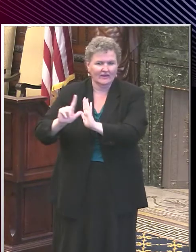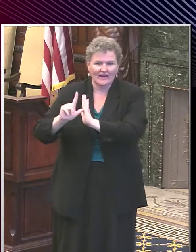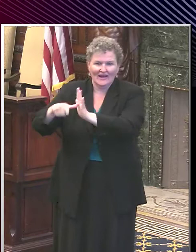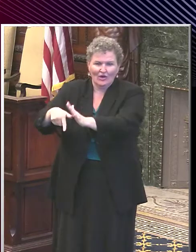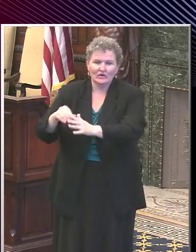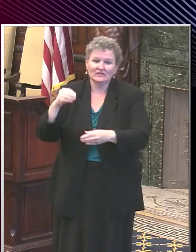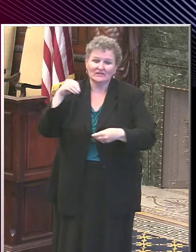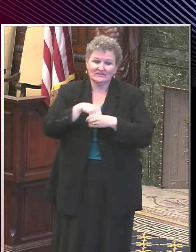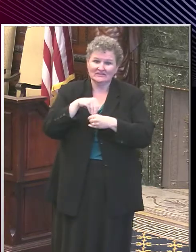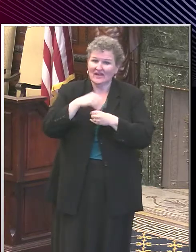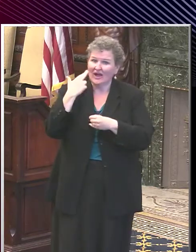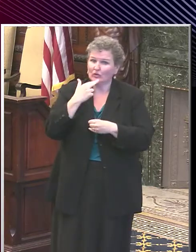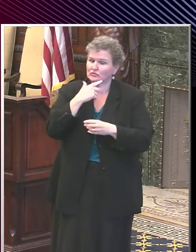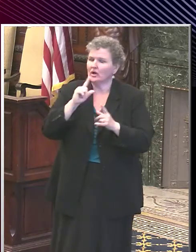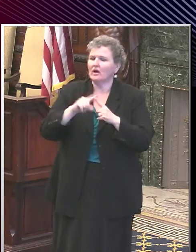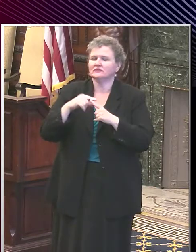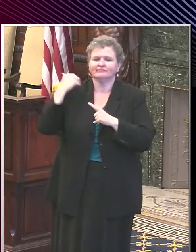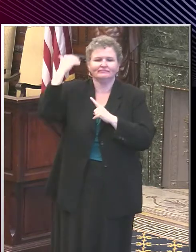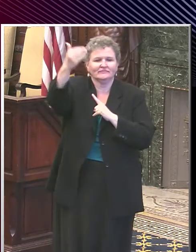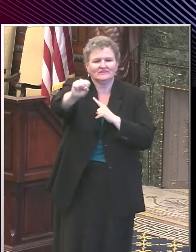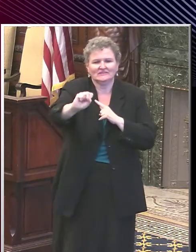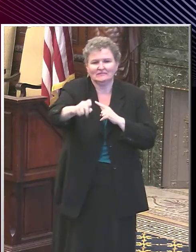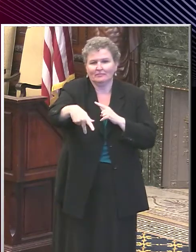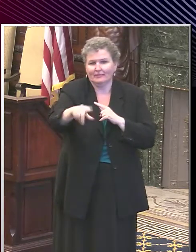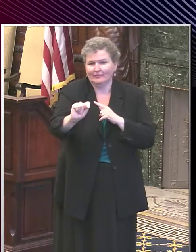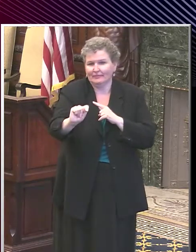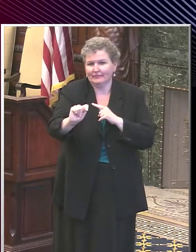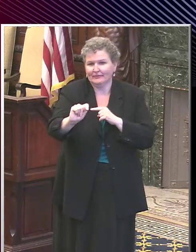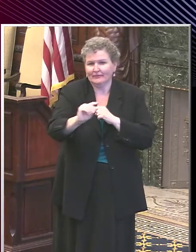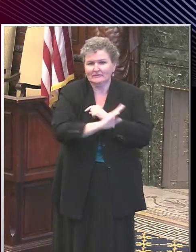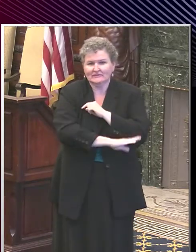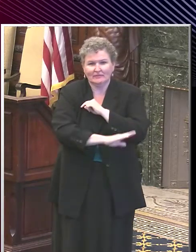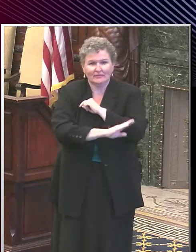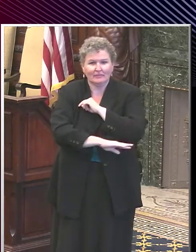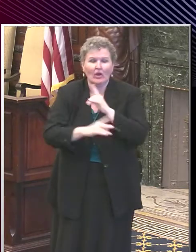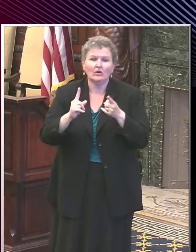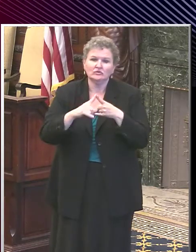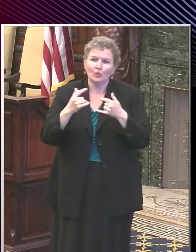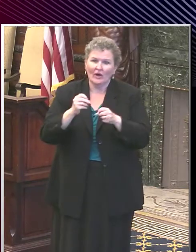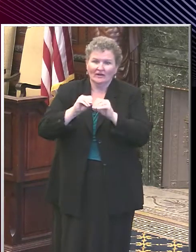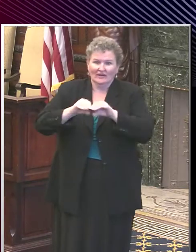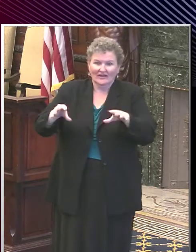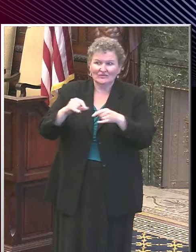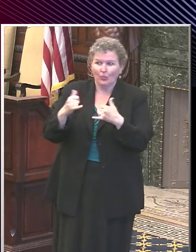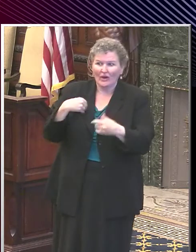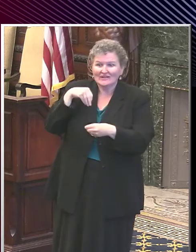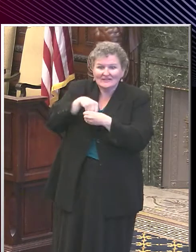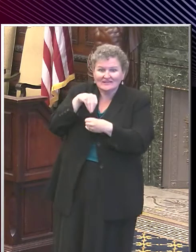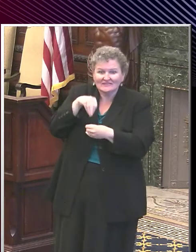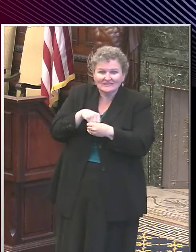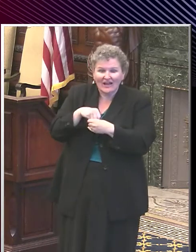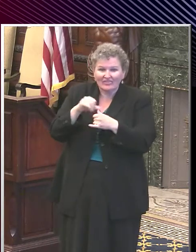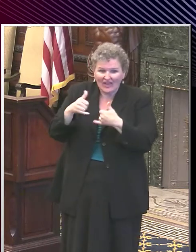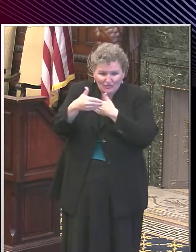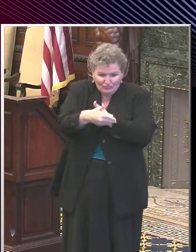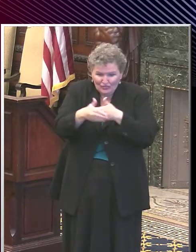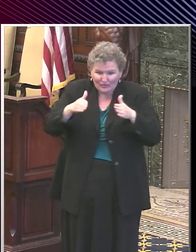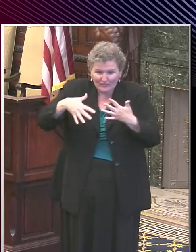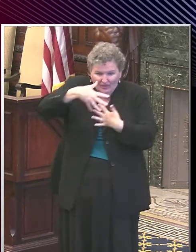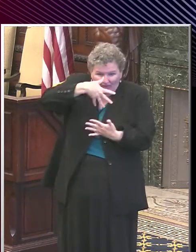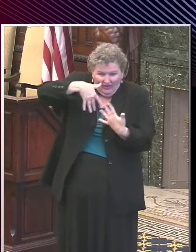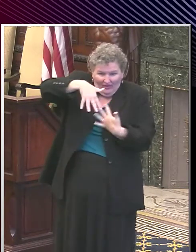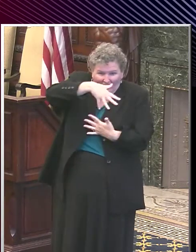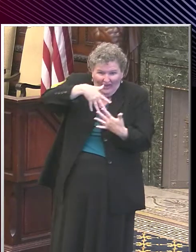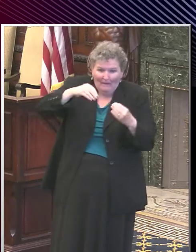to September 1st. That's because indoor dining is inherently risky. People are indoors where we know the risk is greater, and people are not wearing